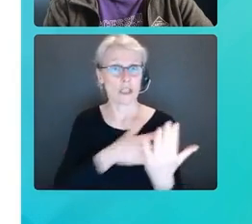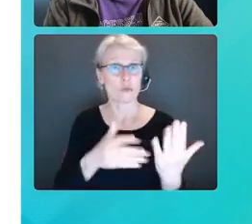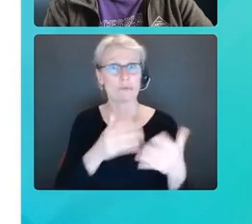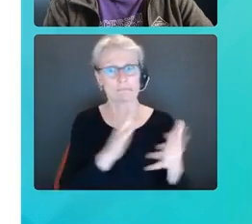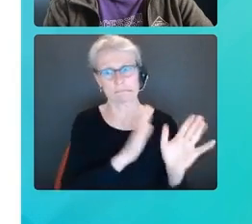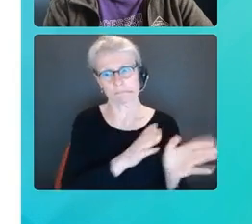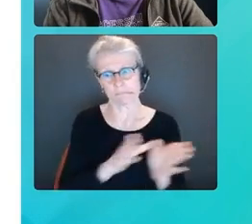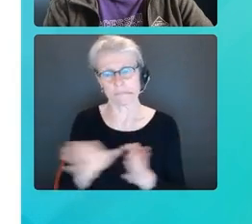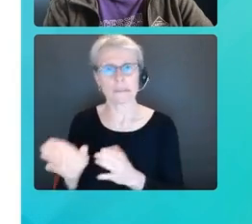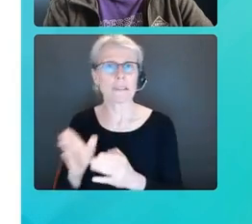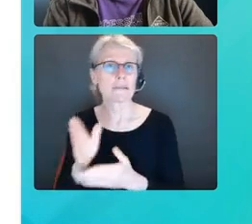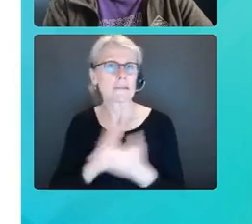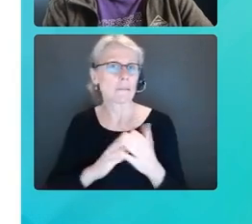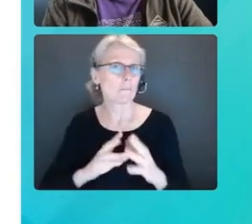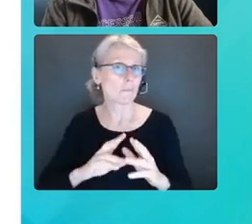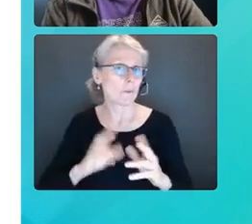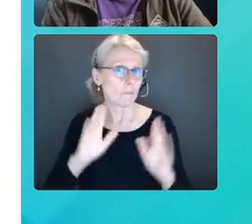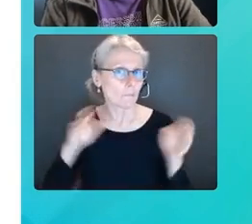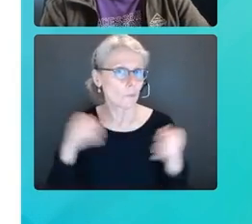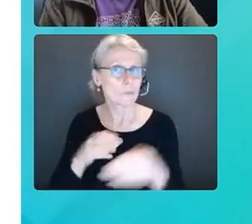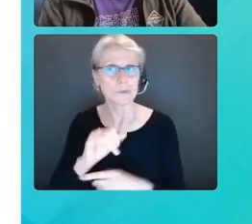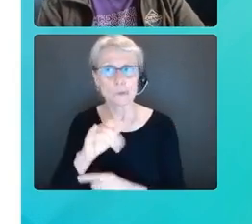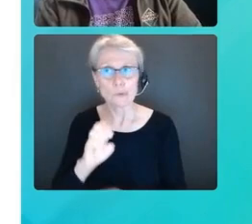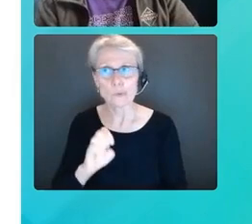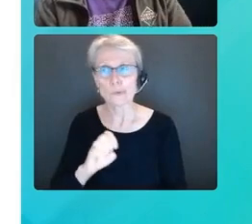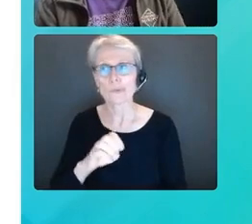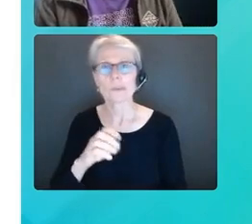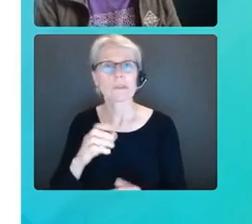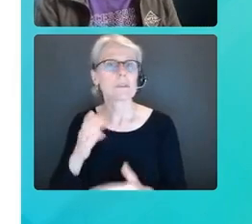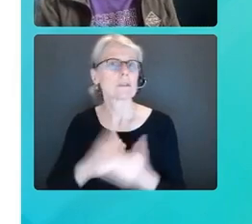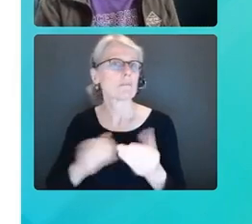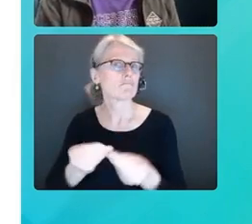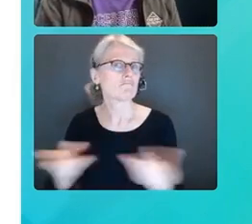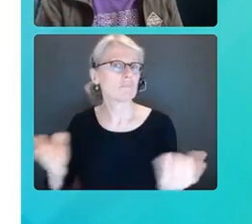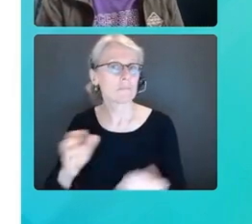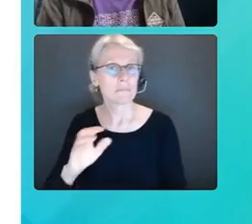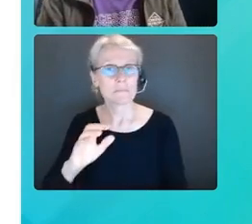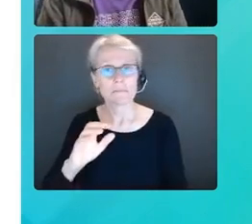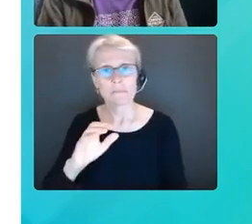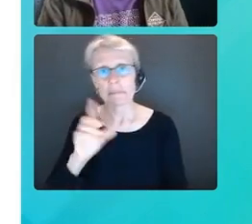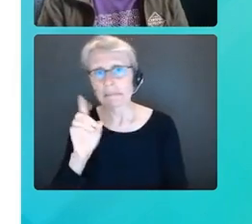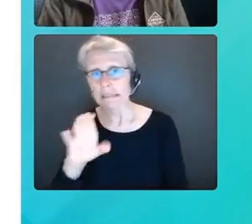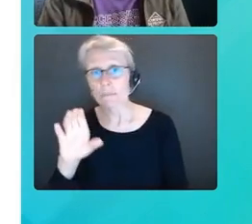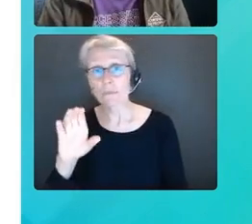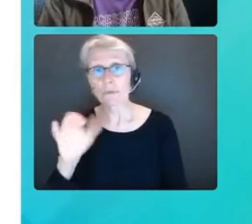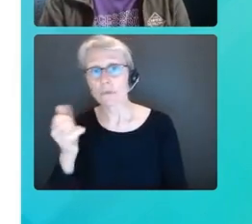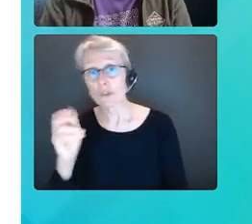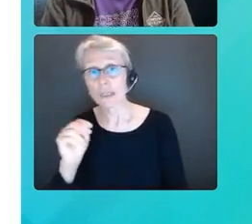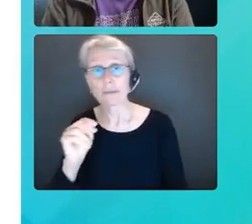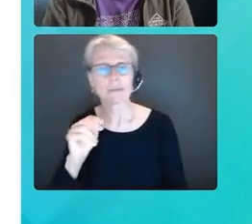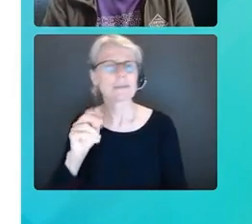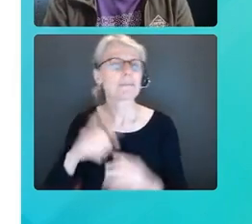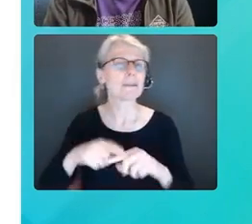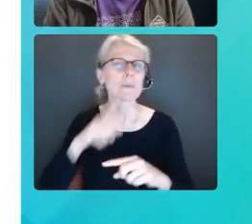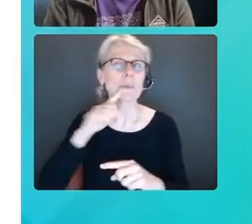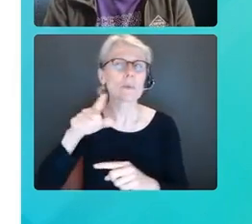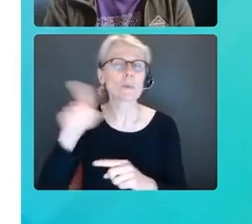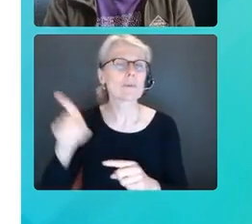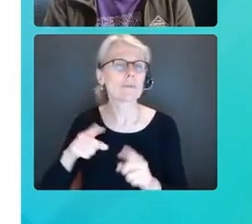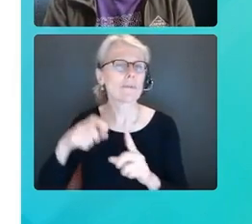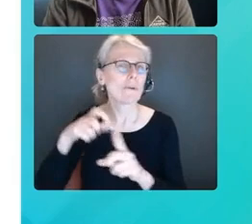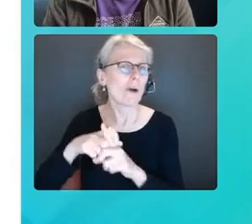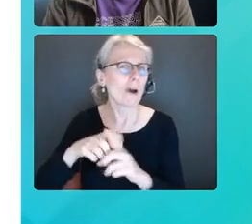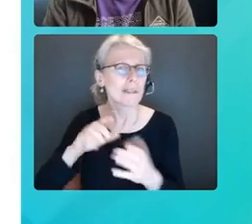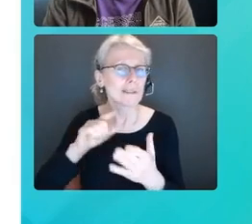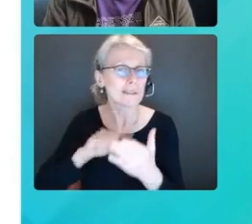out in June, a bunch coming out hopefully by the end of the year, January, depending on the auditing firm availability. Some of these things I want to do, and I mentioned like the